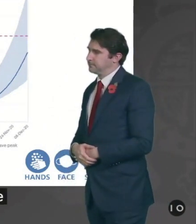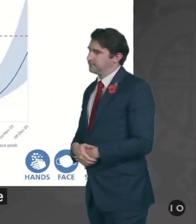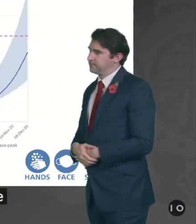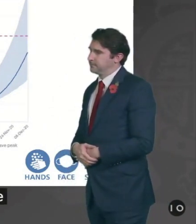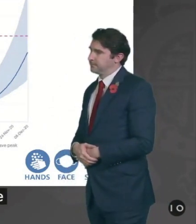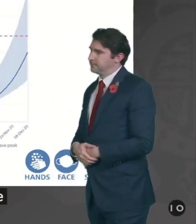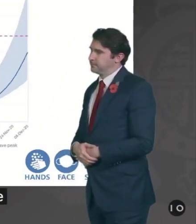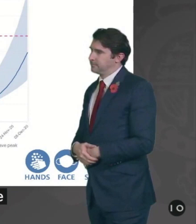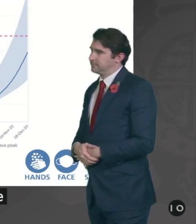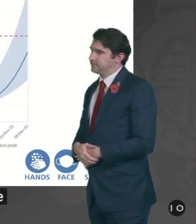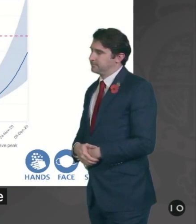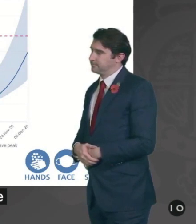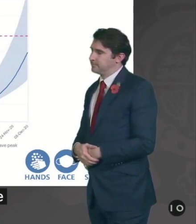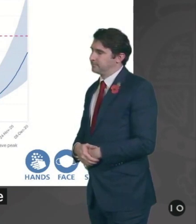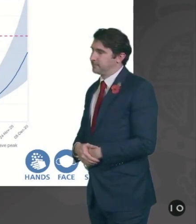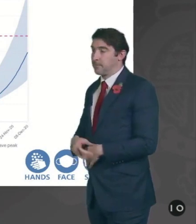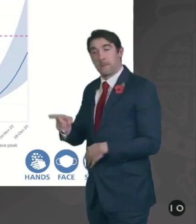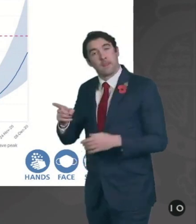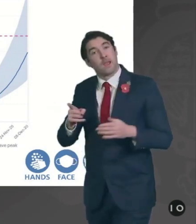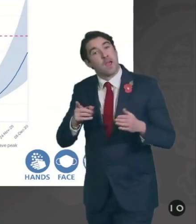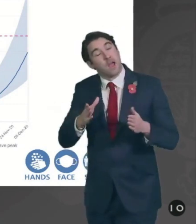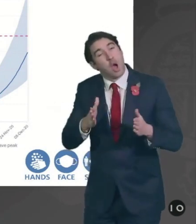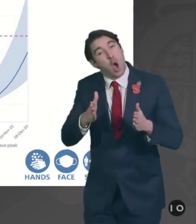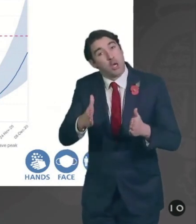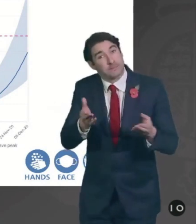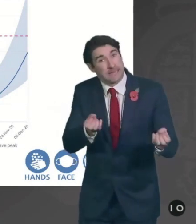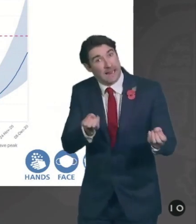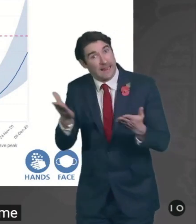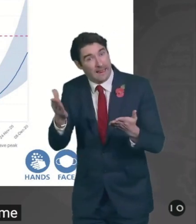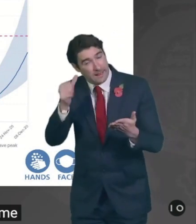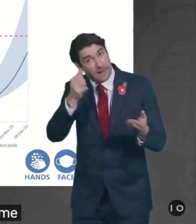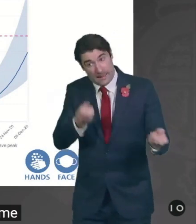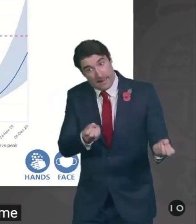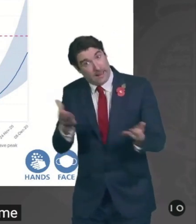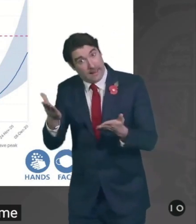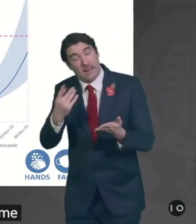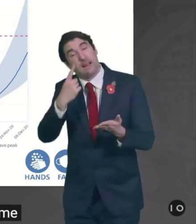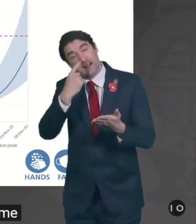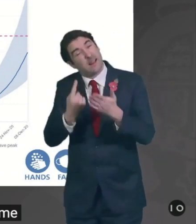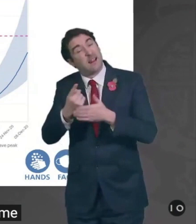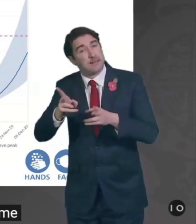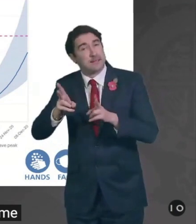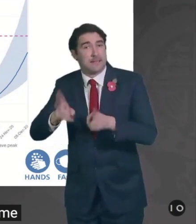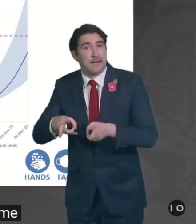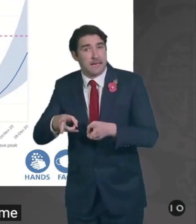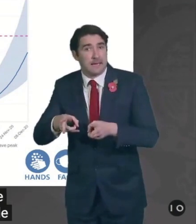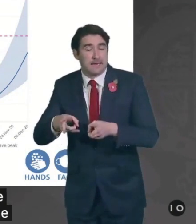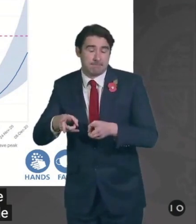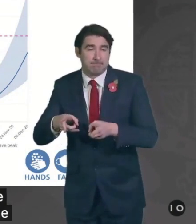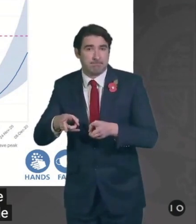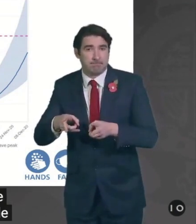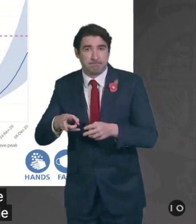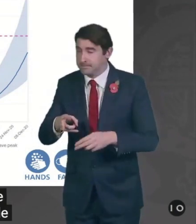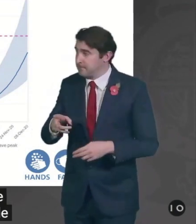hospitalizations lead, unfortunately, to deaths in some people. Again, you can see the first wave on the left-hand side,